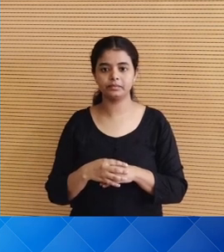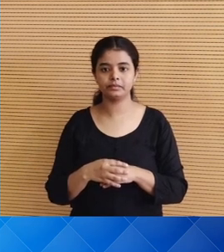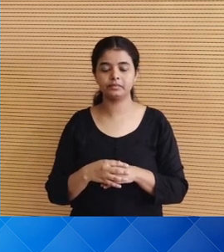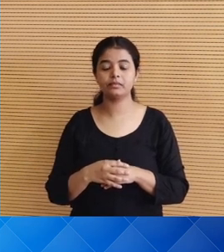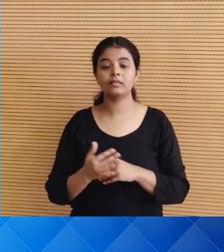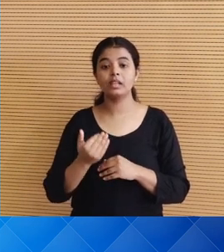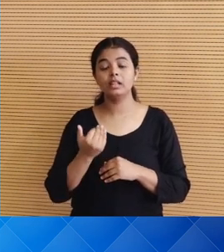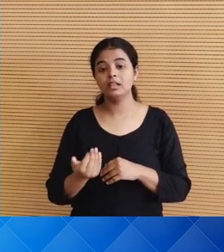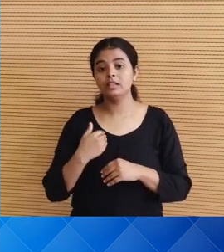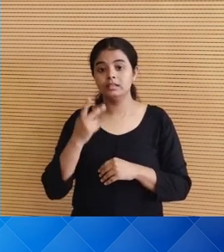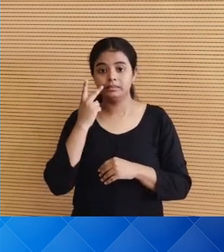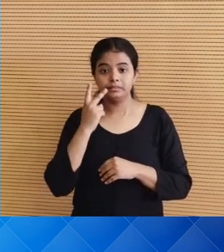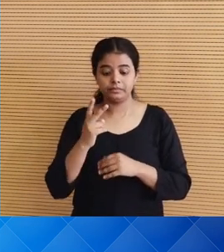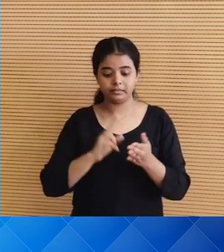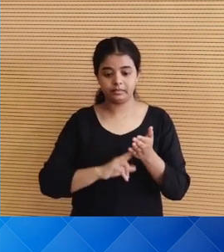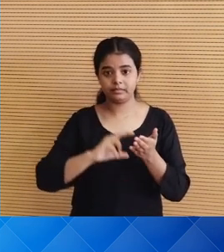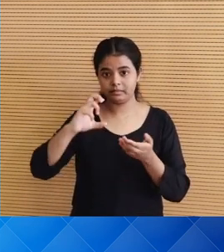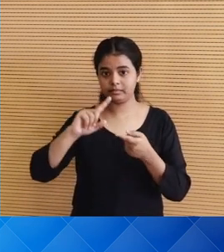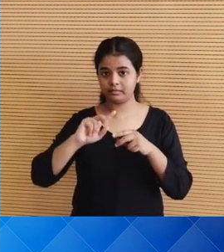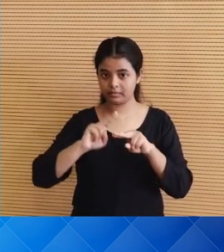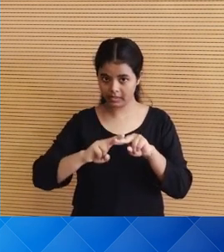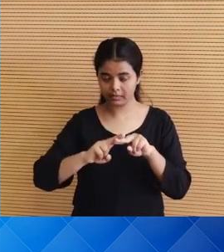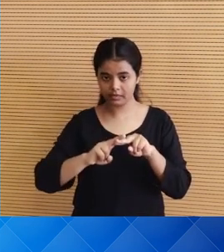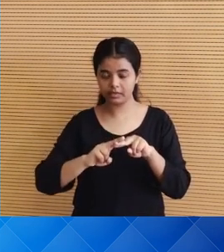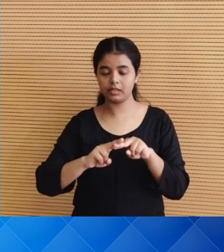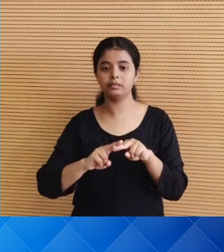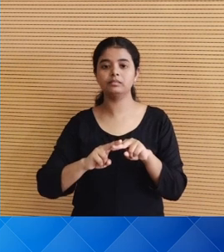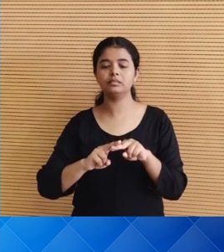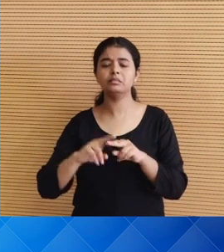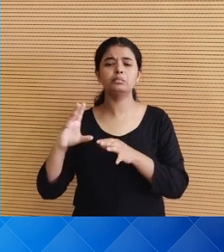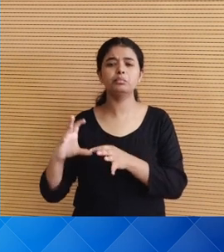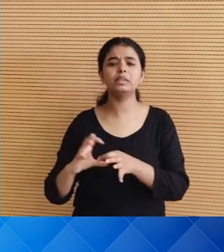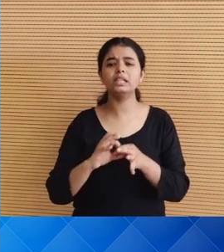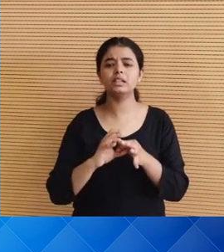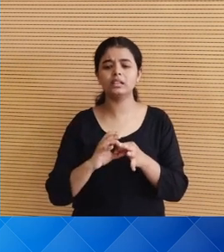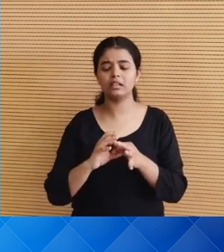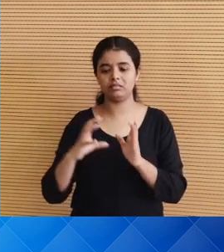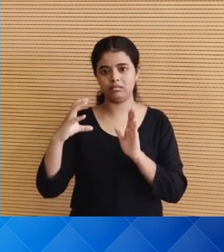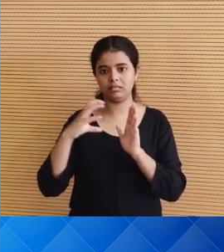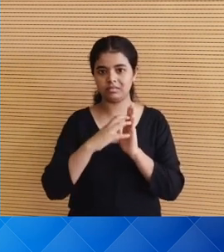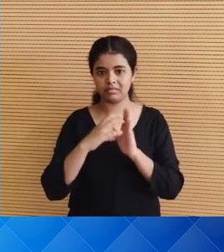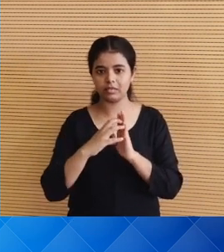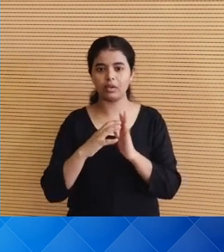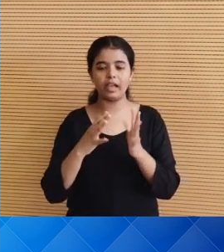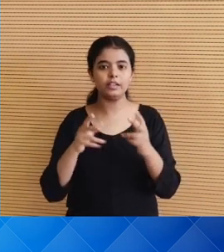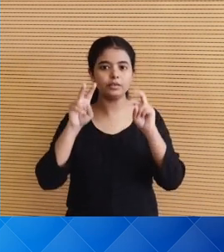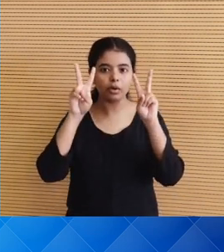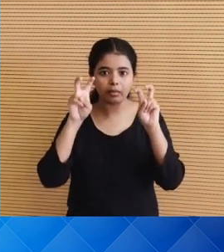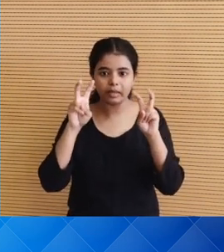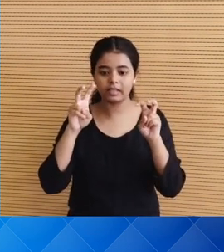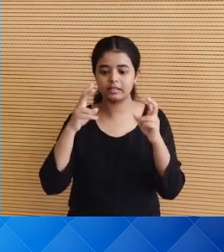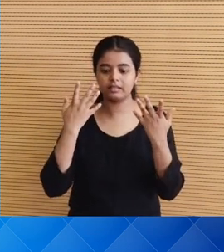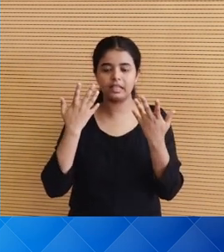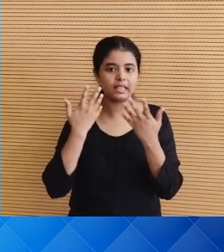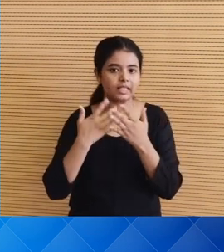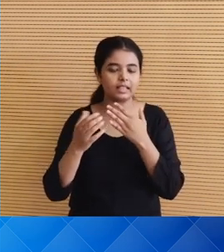Now this NCF also suggests the content, how to choose the content for the children for different